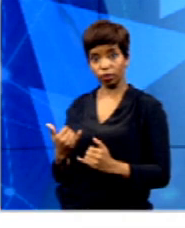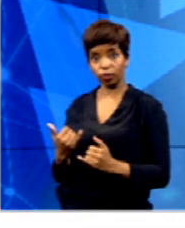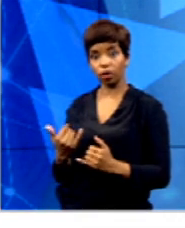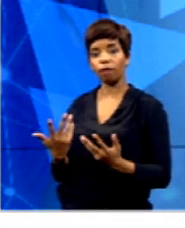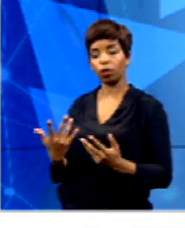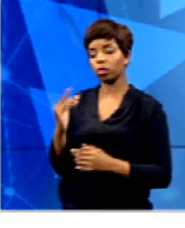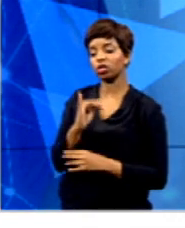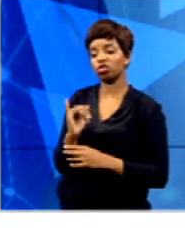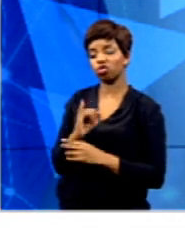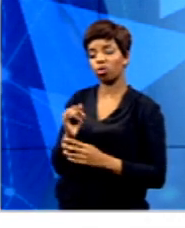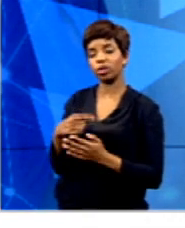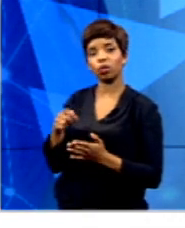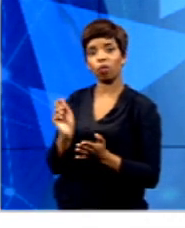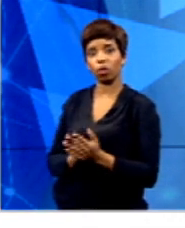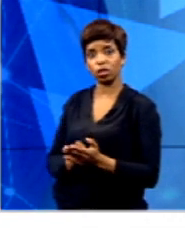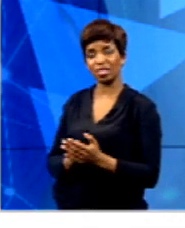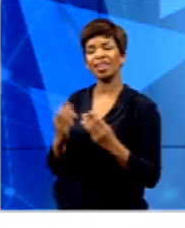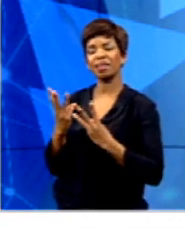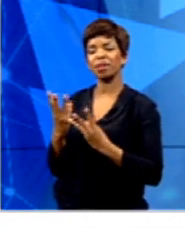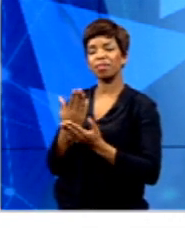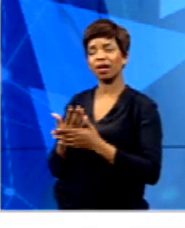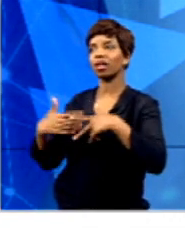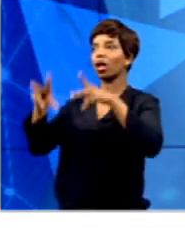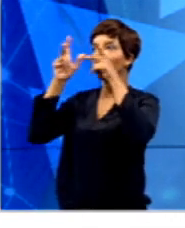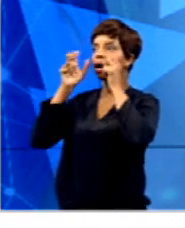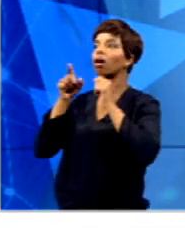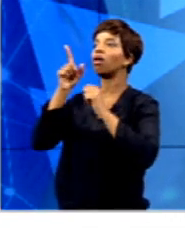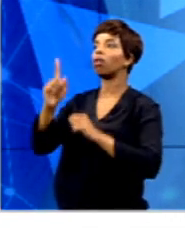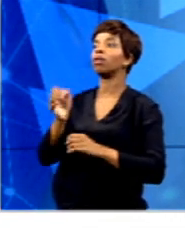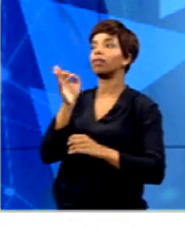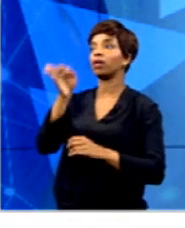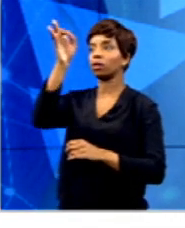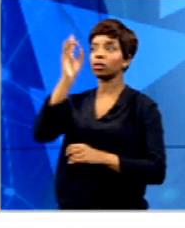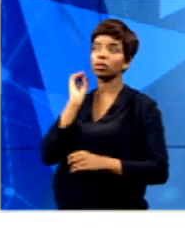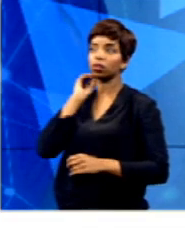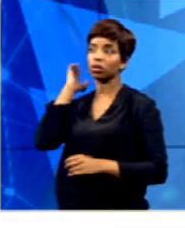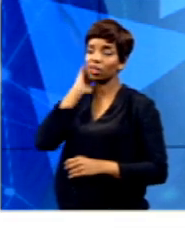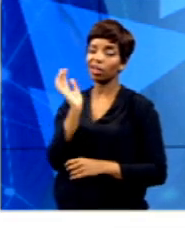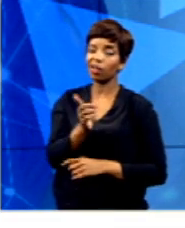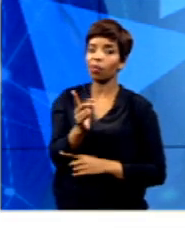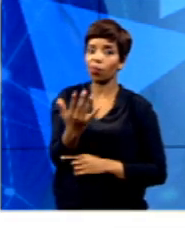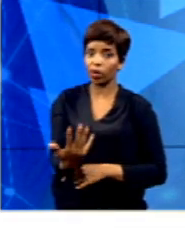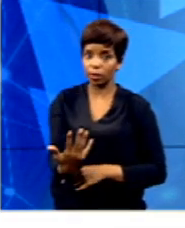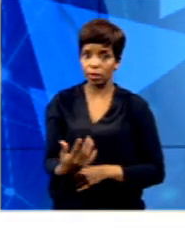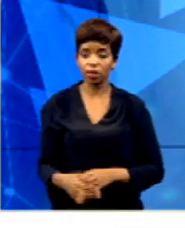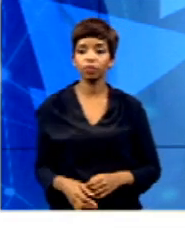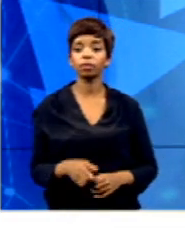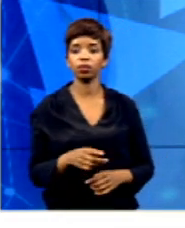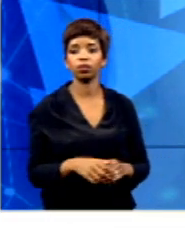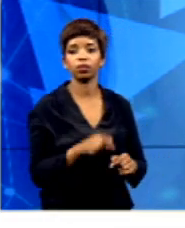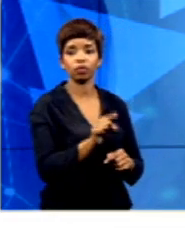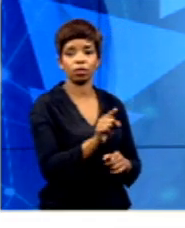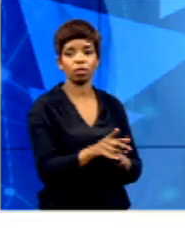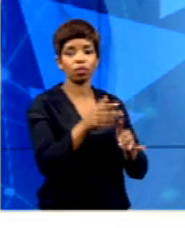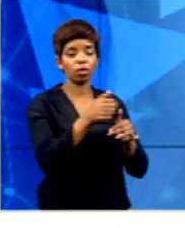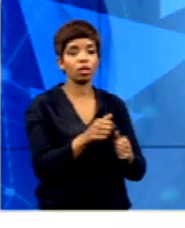You know, what can people take as a lesson from what's happening in this crisis? I think the most important lesson is,